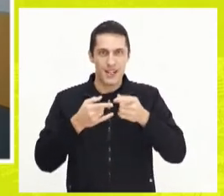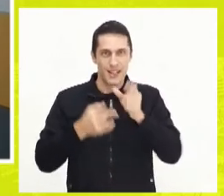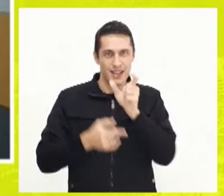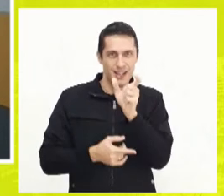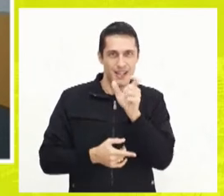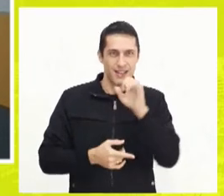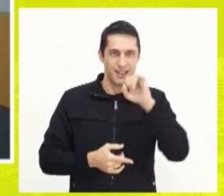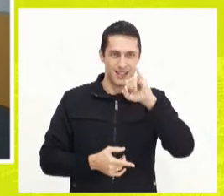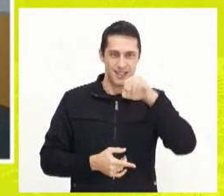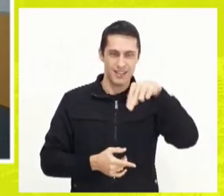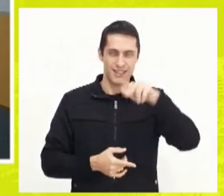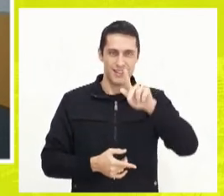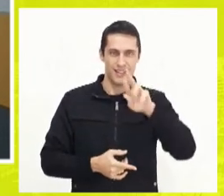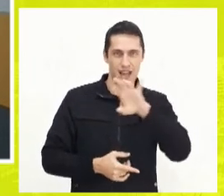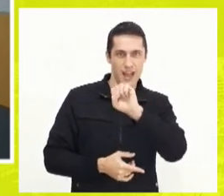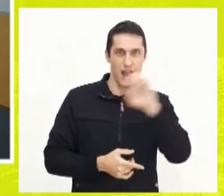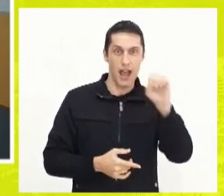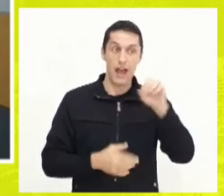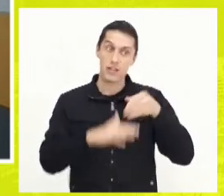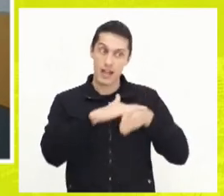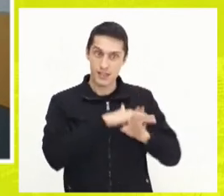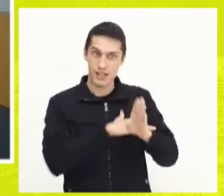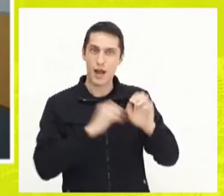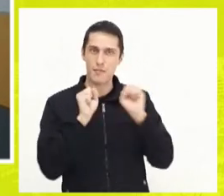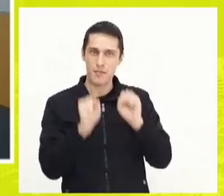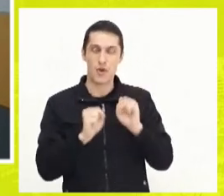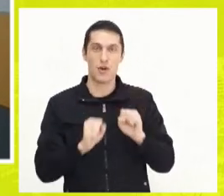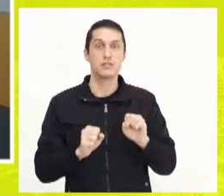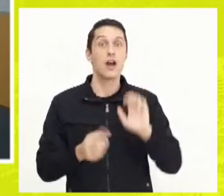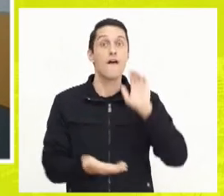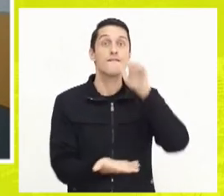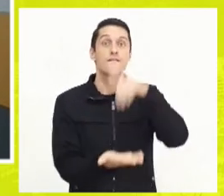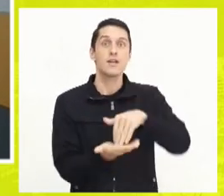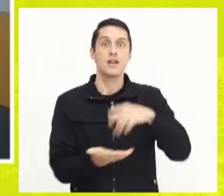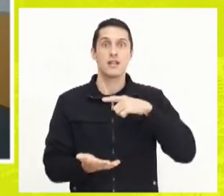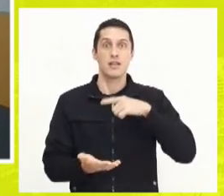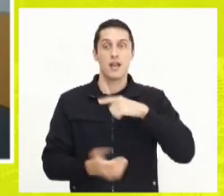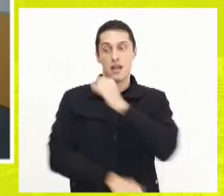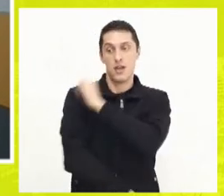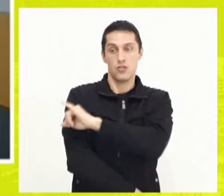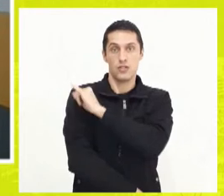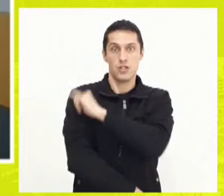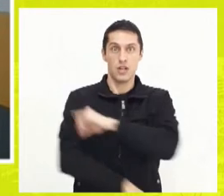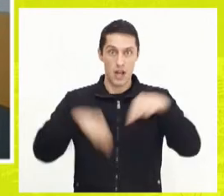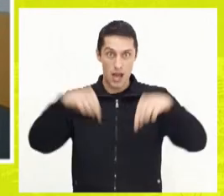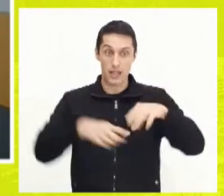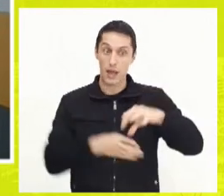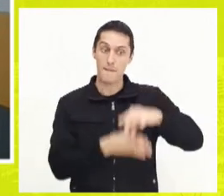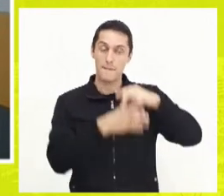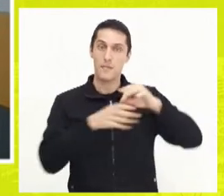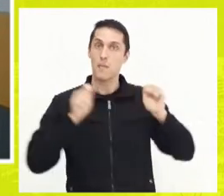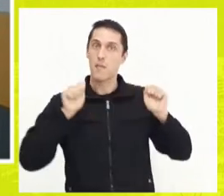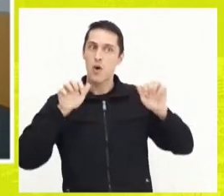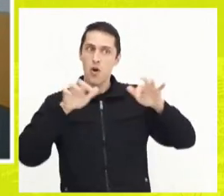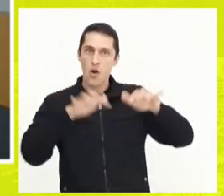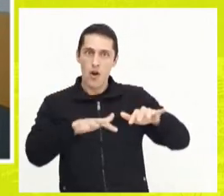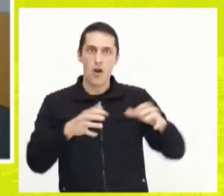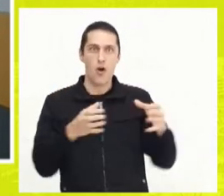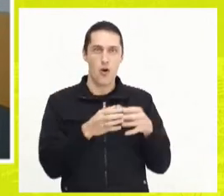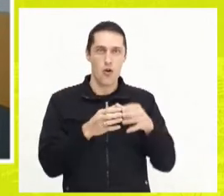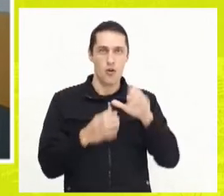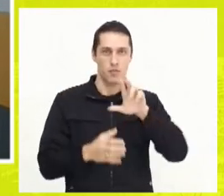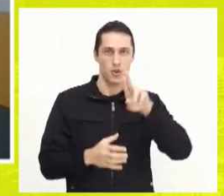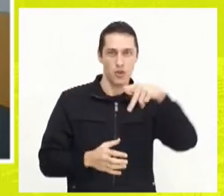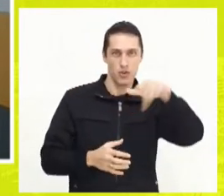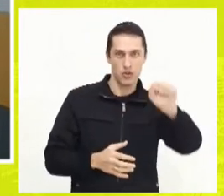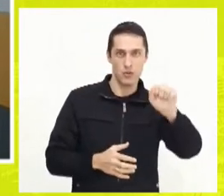we wait for you this afternoon and by the end of the day we have a presidential event in rio de janeiro we're here the entire lupa team is